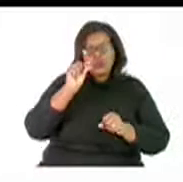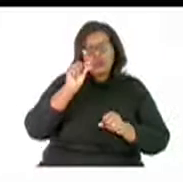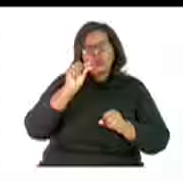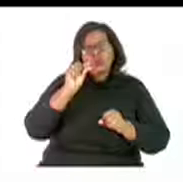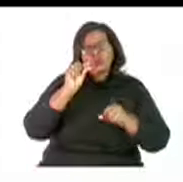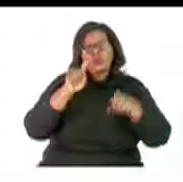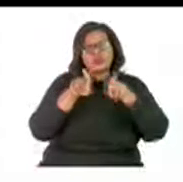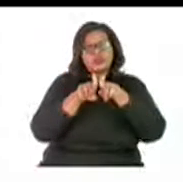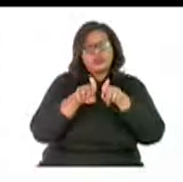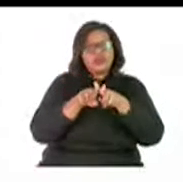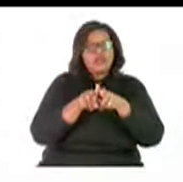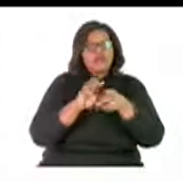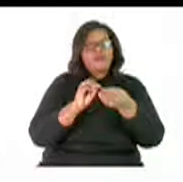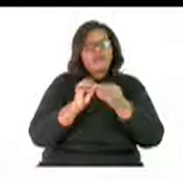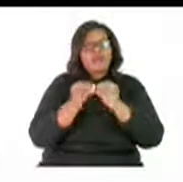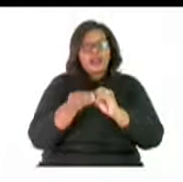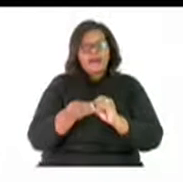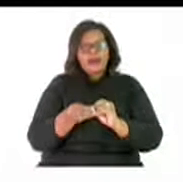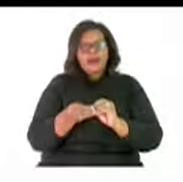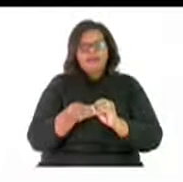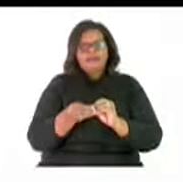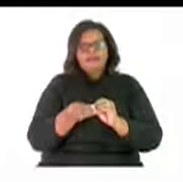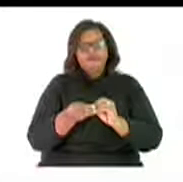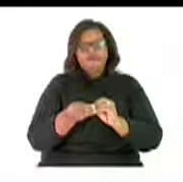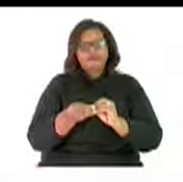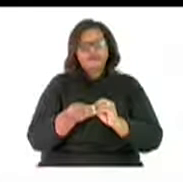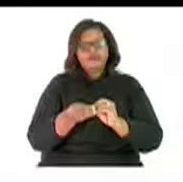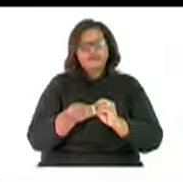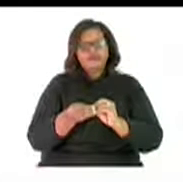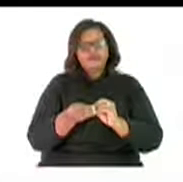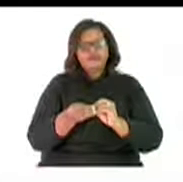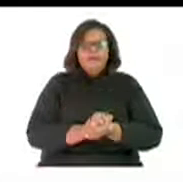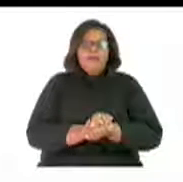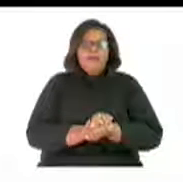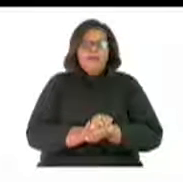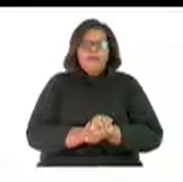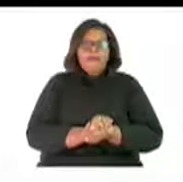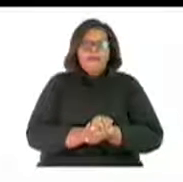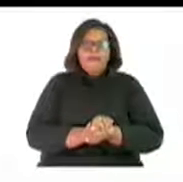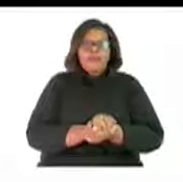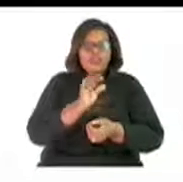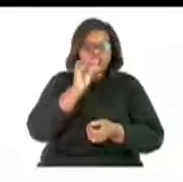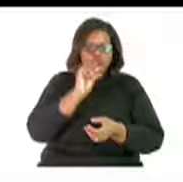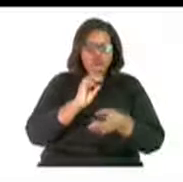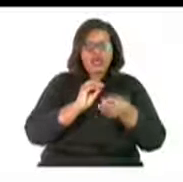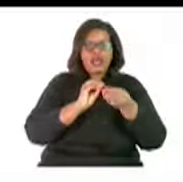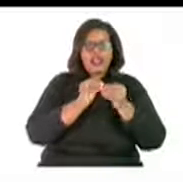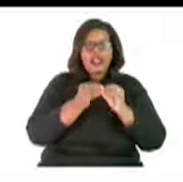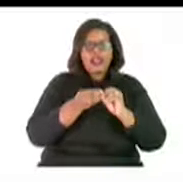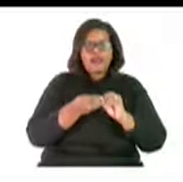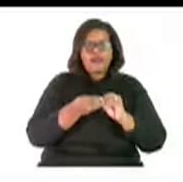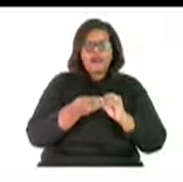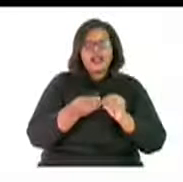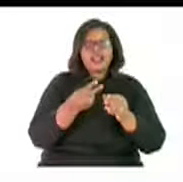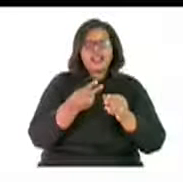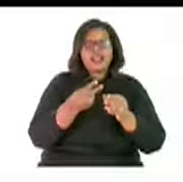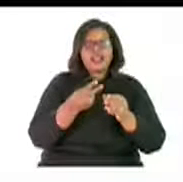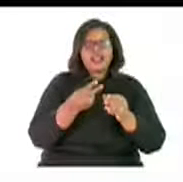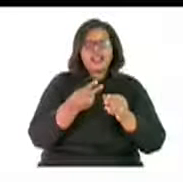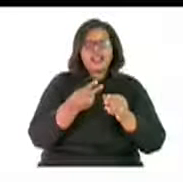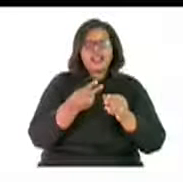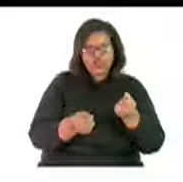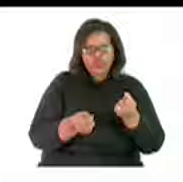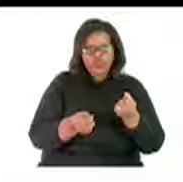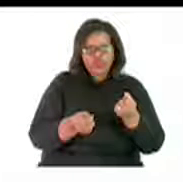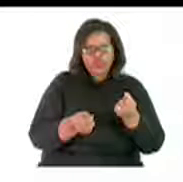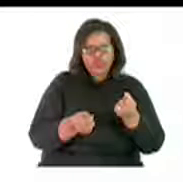which is a full word, but we abbreviate the smallest number that is in both sets of